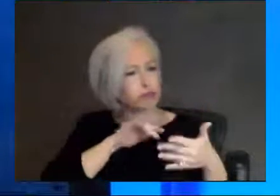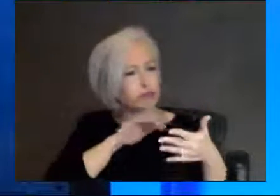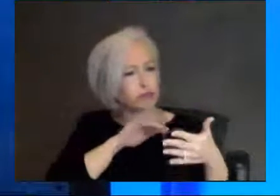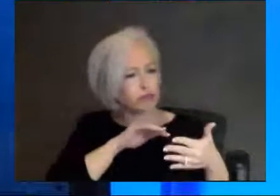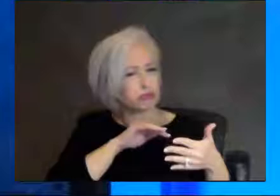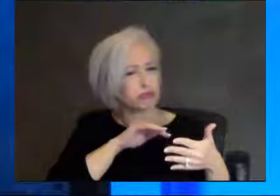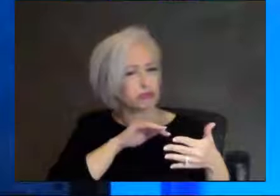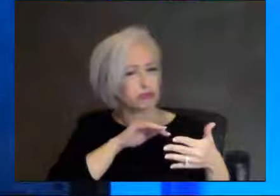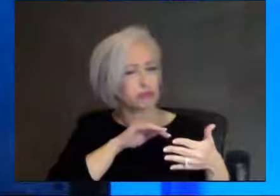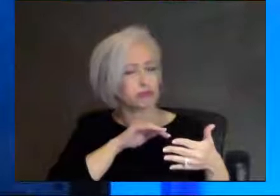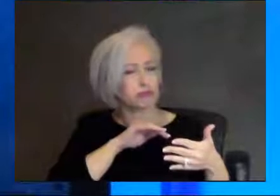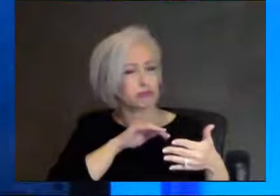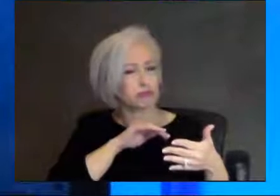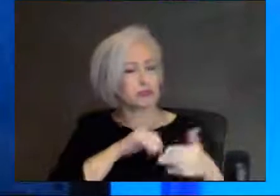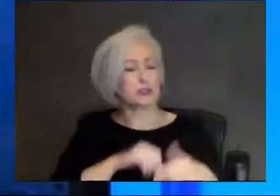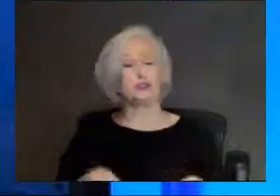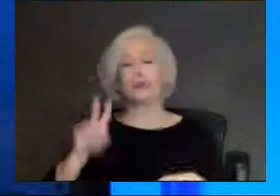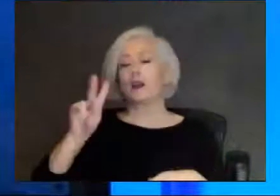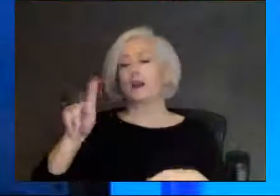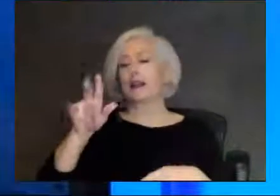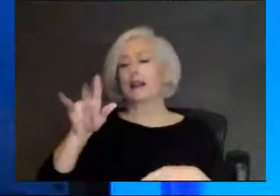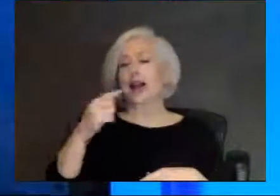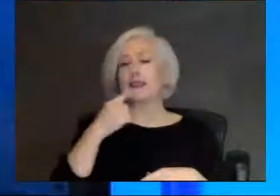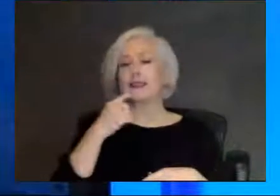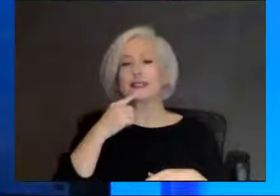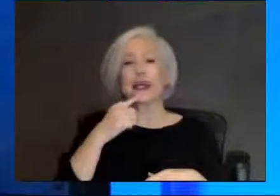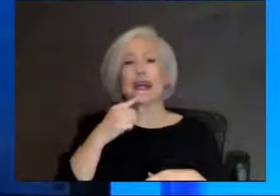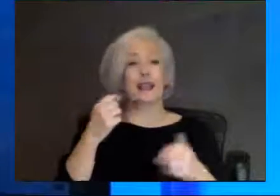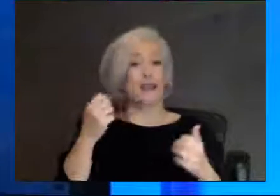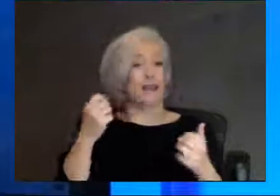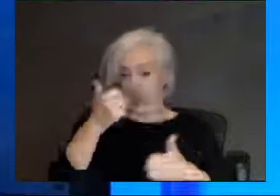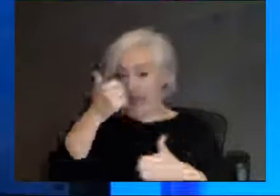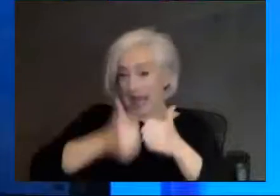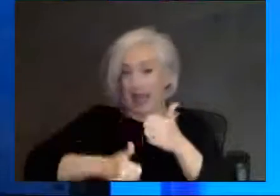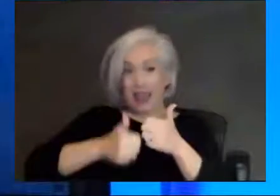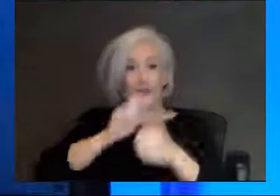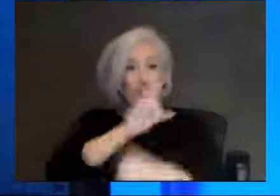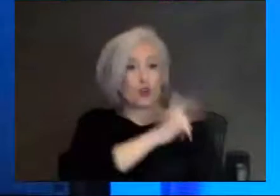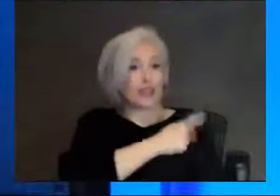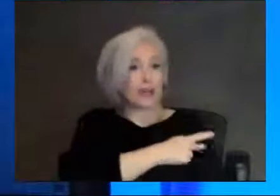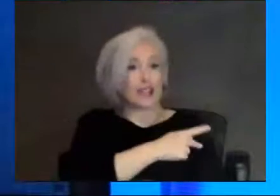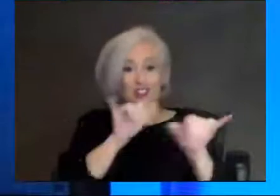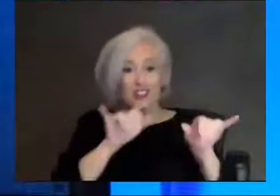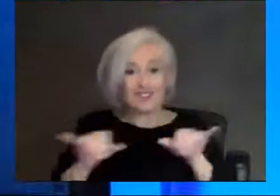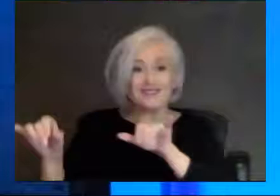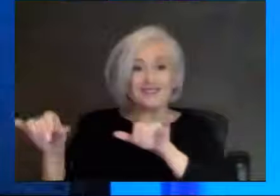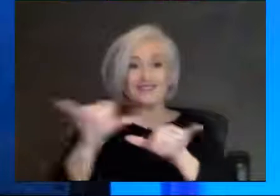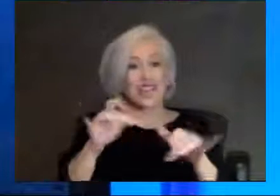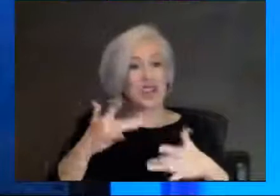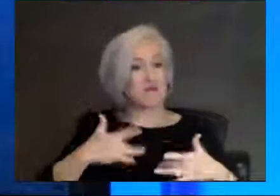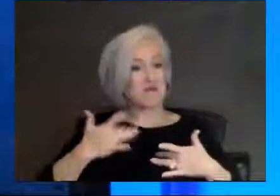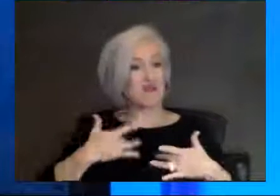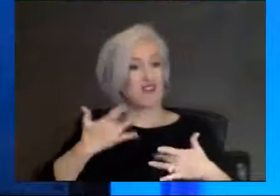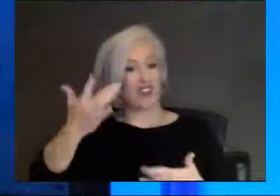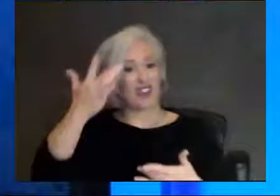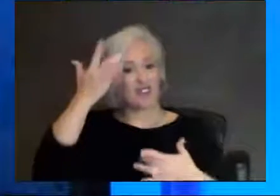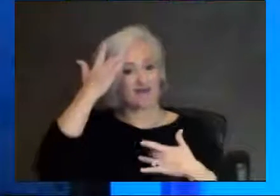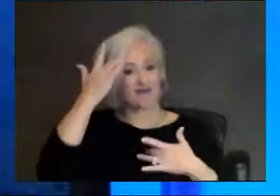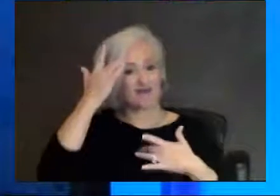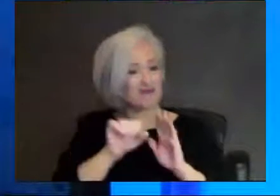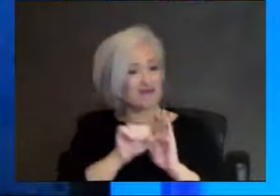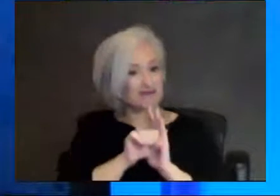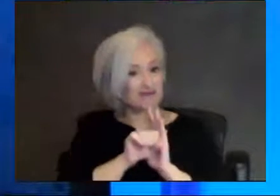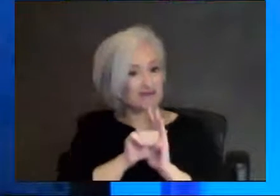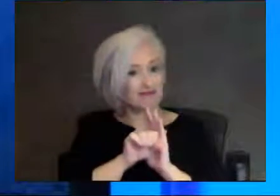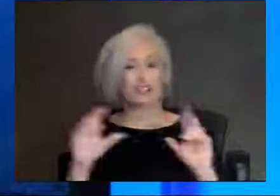that not every patient is going to have same symptoms, but when I talk to the patients, we have a lot of patients complain